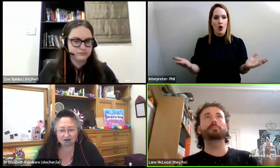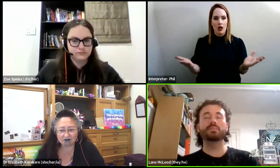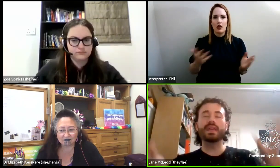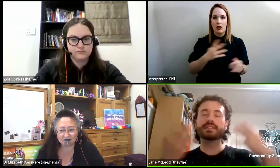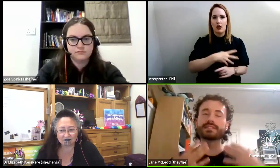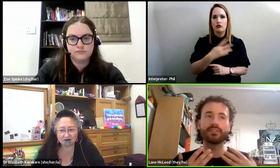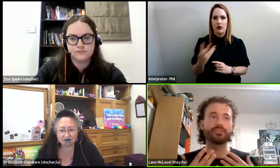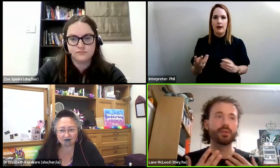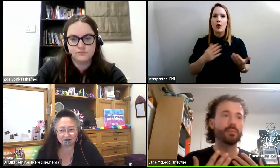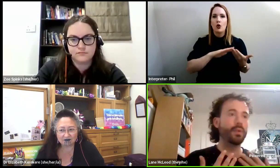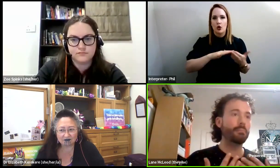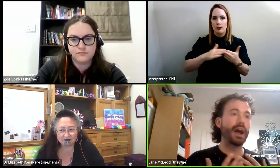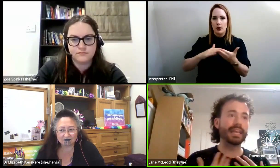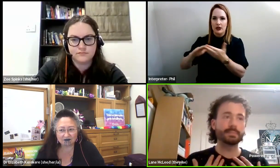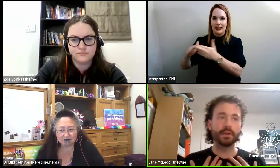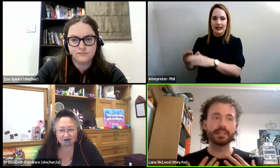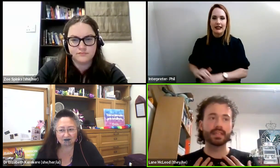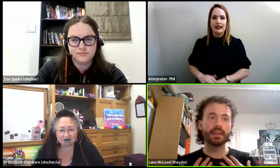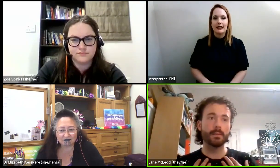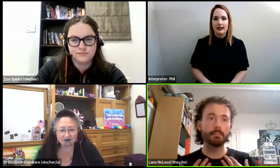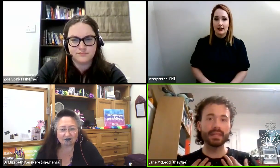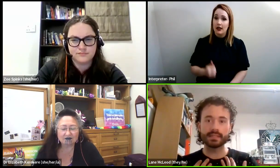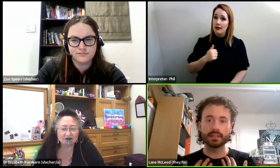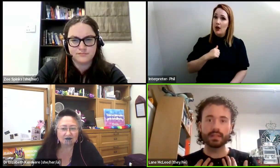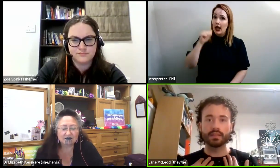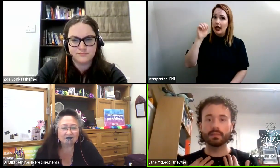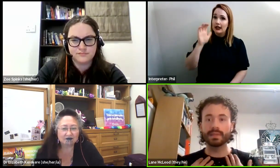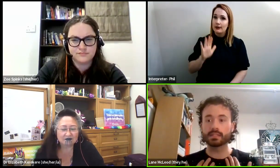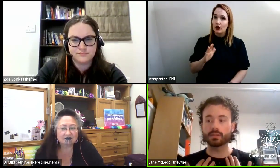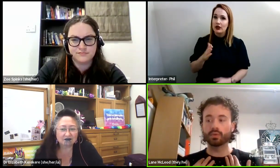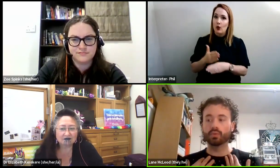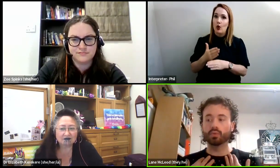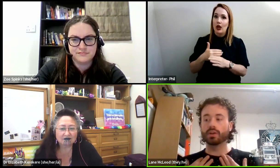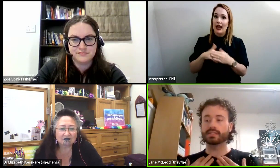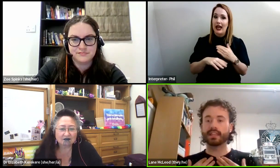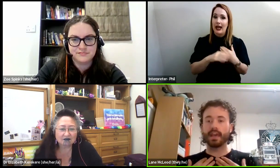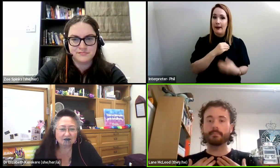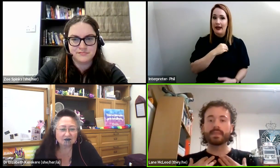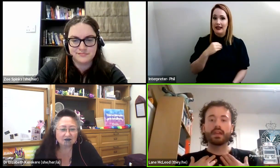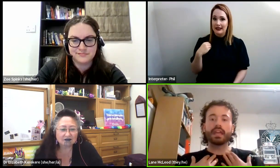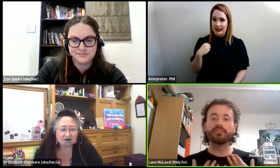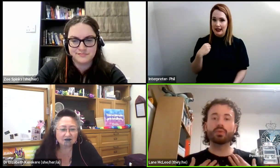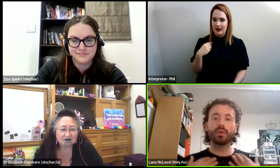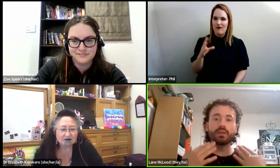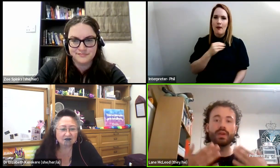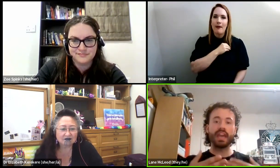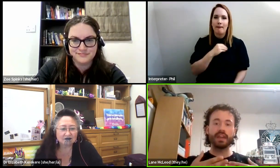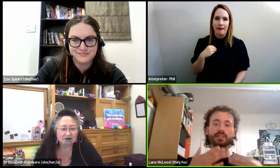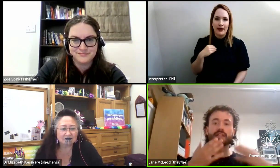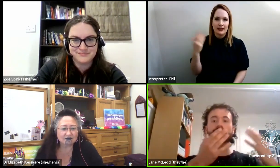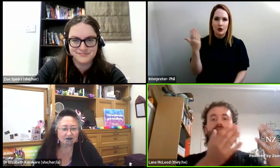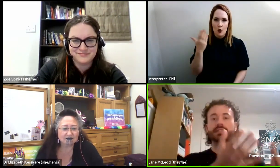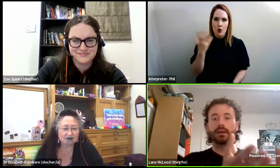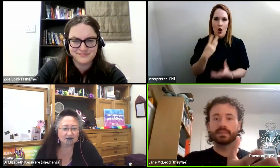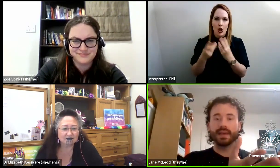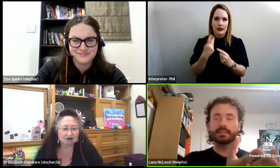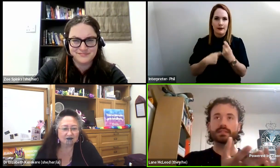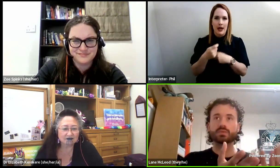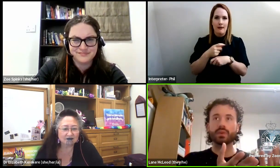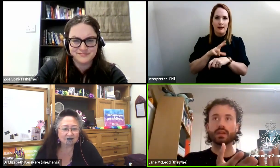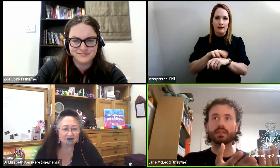And a bit of insight from my experience in medicine, in med school, was that even when we have delivered